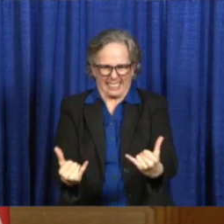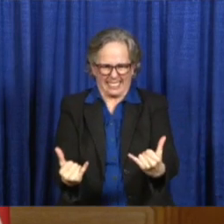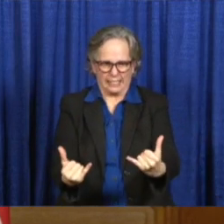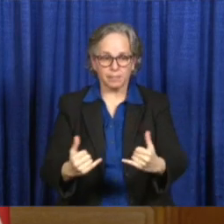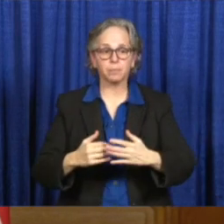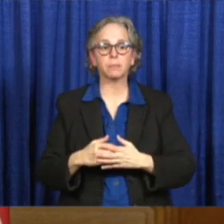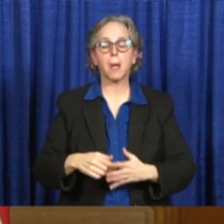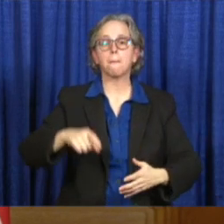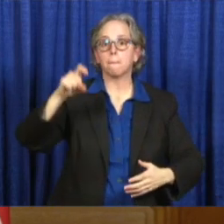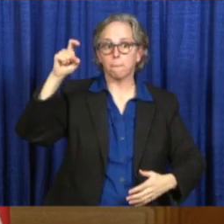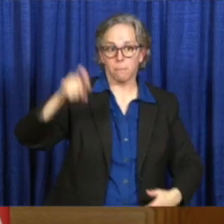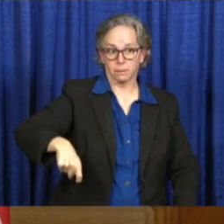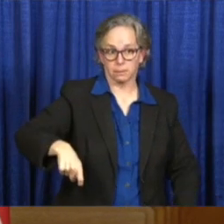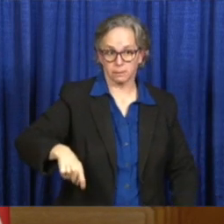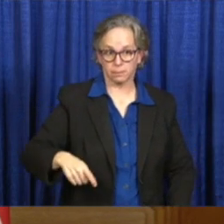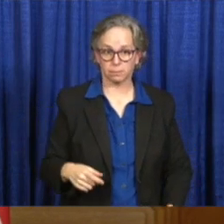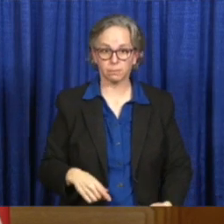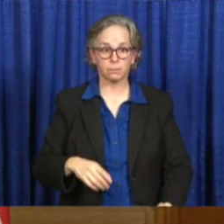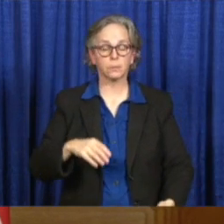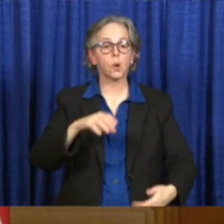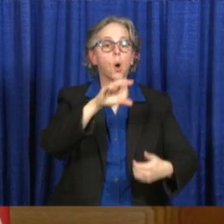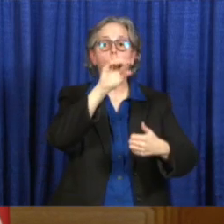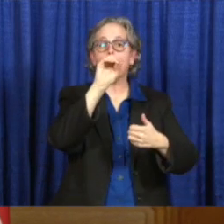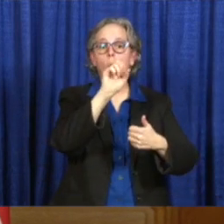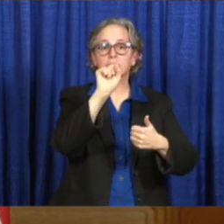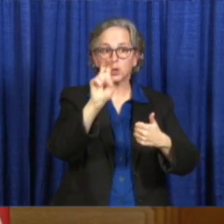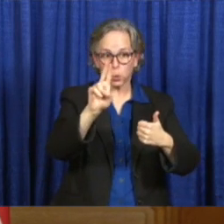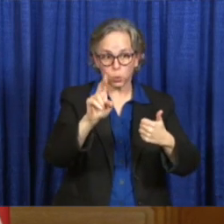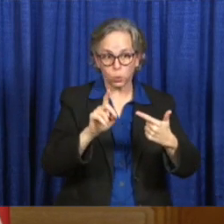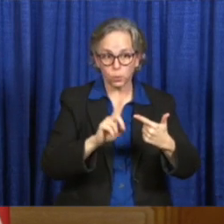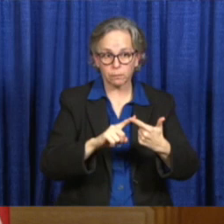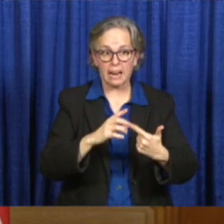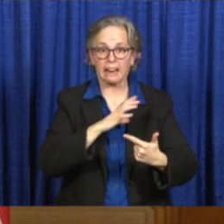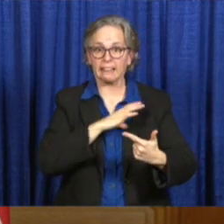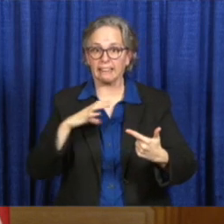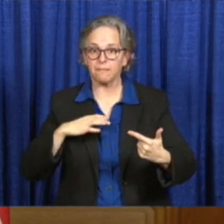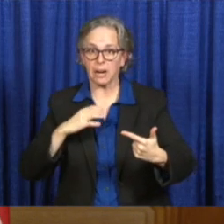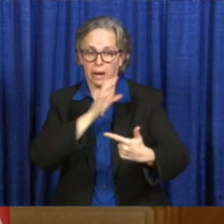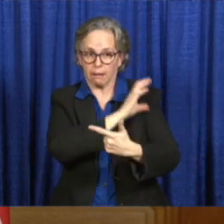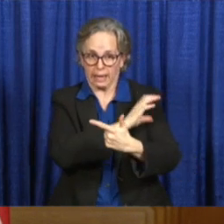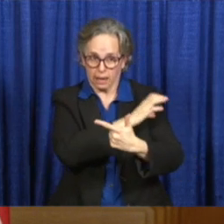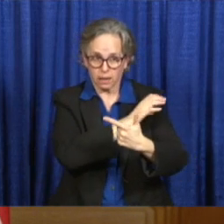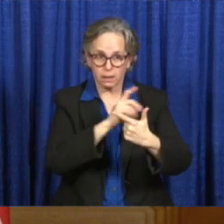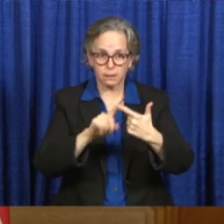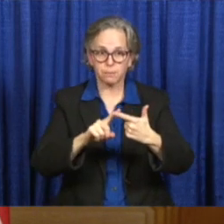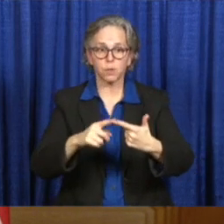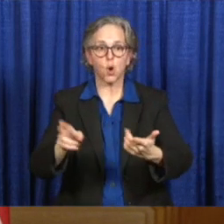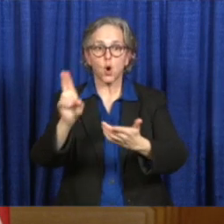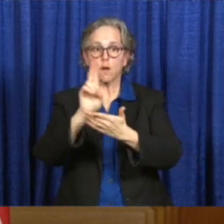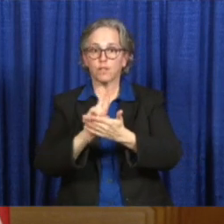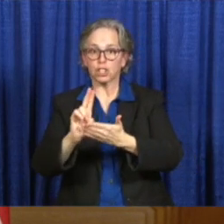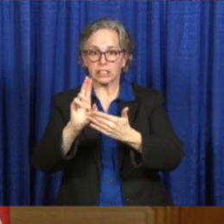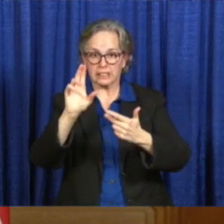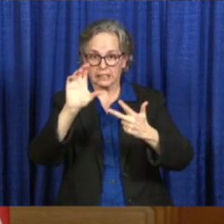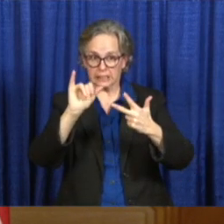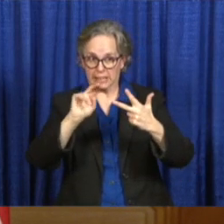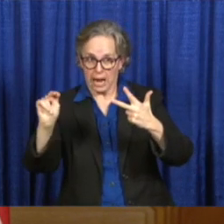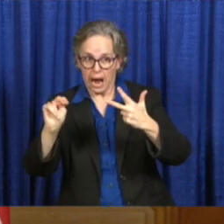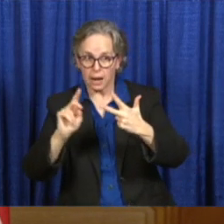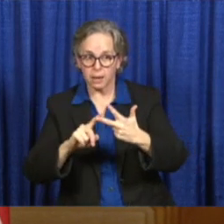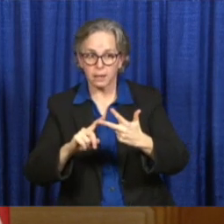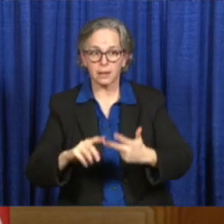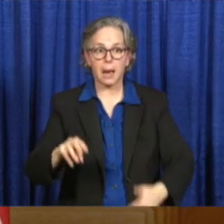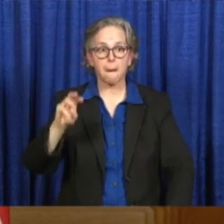Cleveland Clinic, University Hospitals in Cleveland, and Metro Health in Cleveland all have capacity. They all